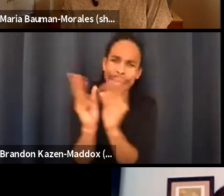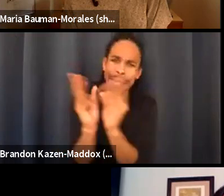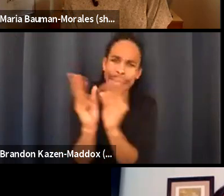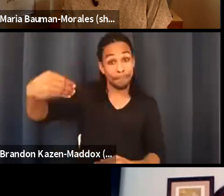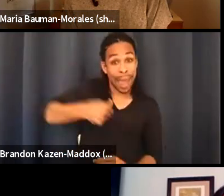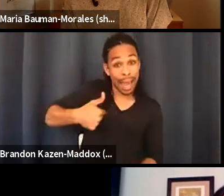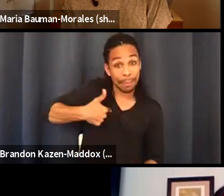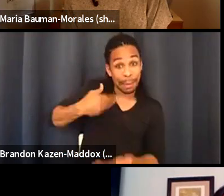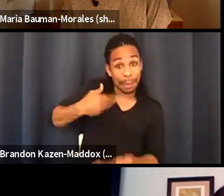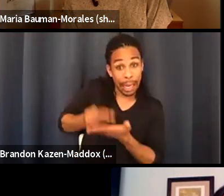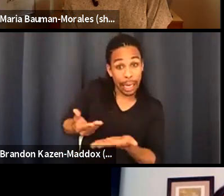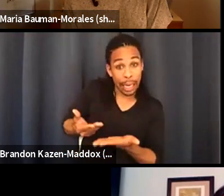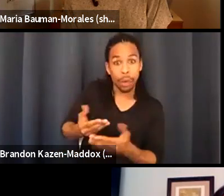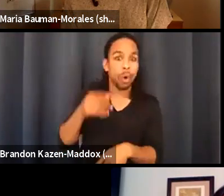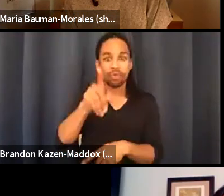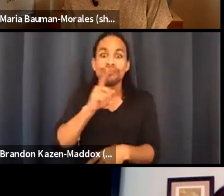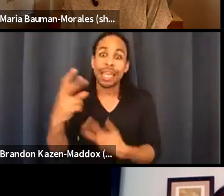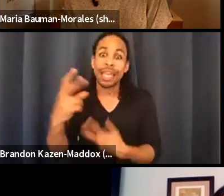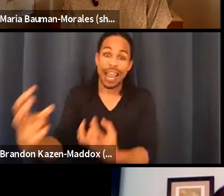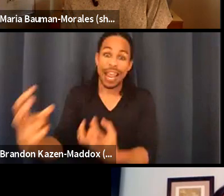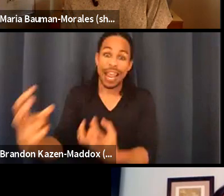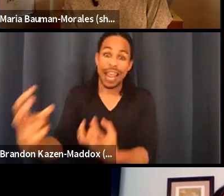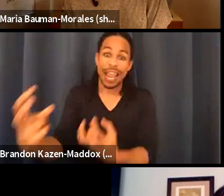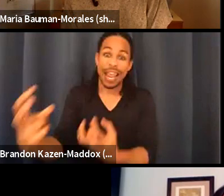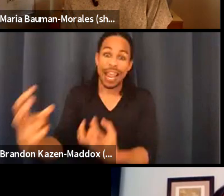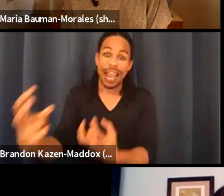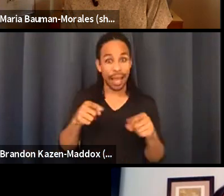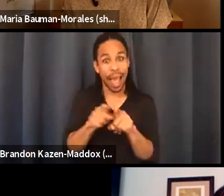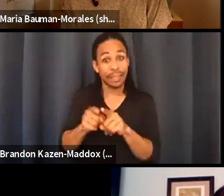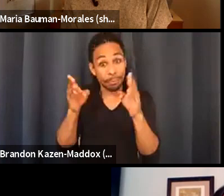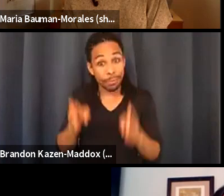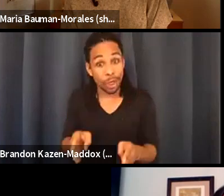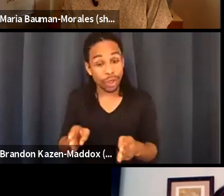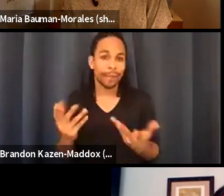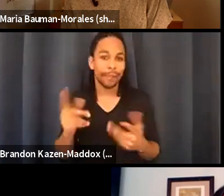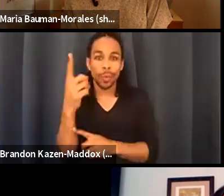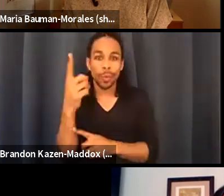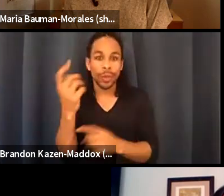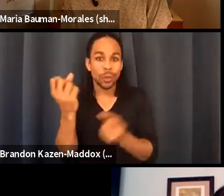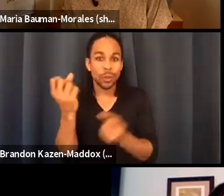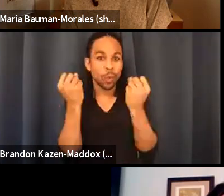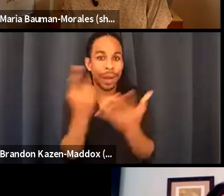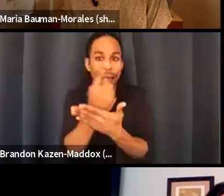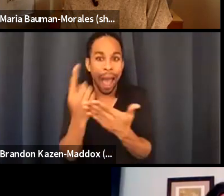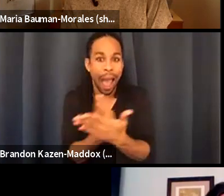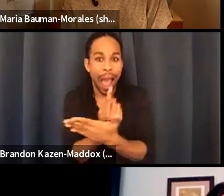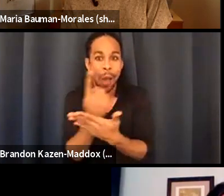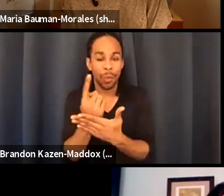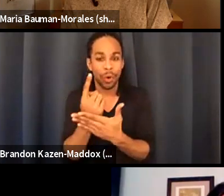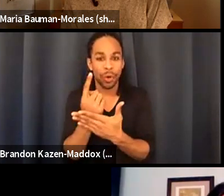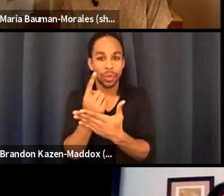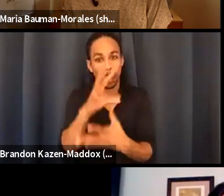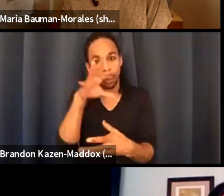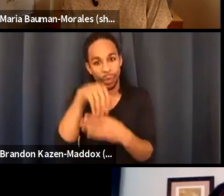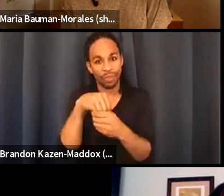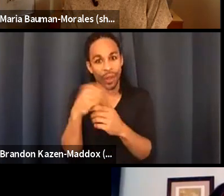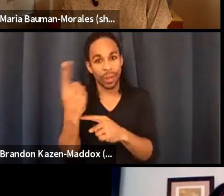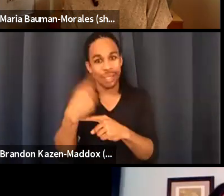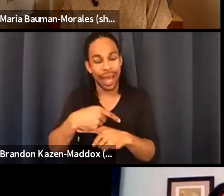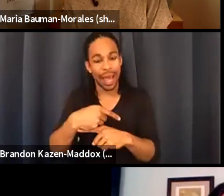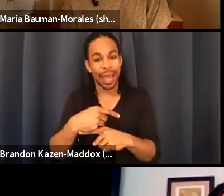hours in the day. You know, it reminds me of like the ethical slut or like polyamorous relationships where it's like you have to be in a constant state of conversation